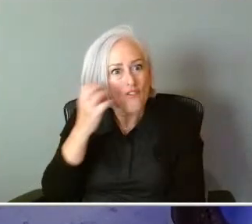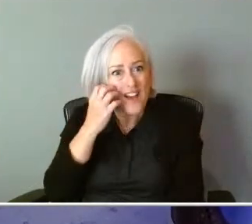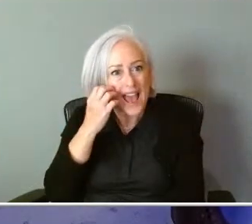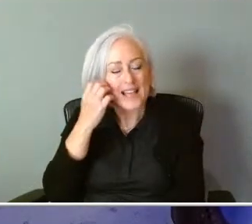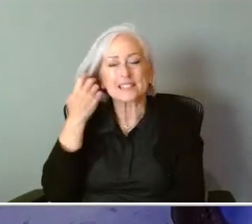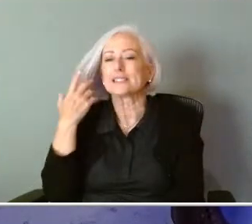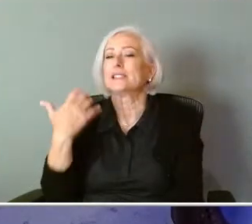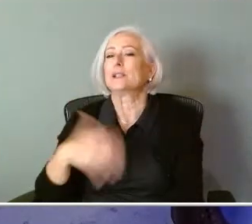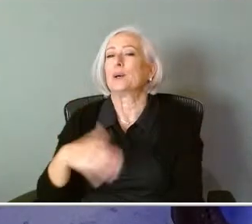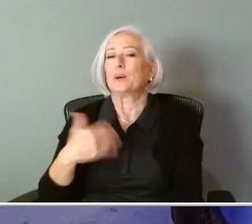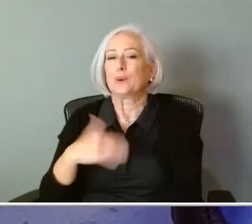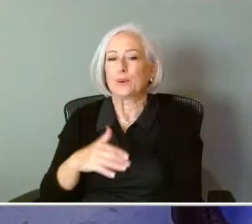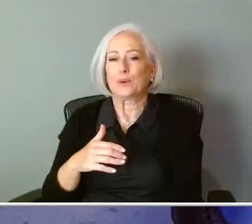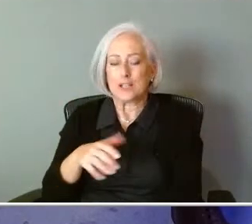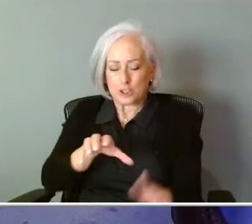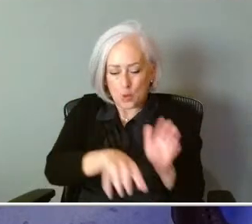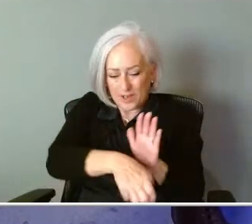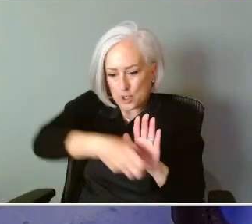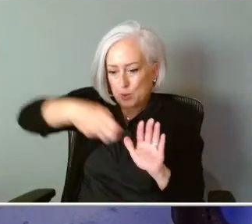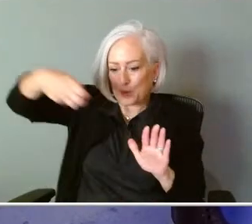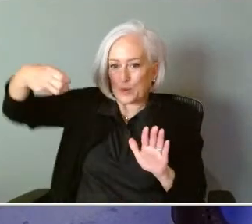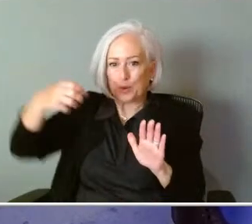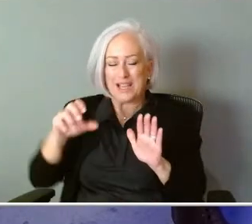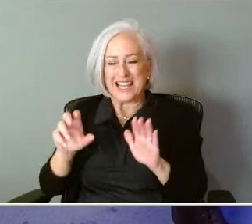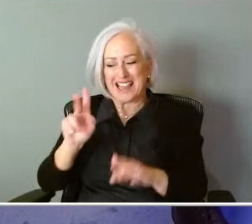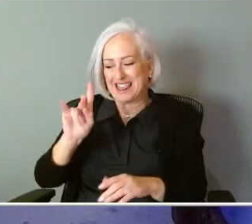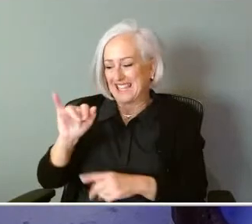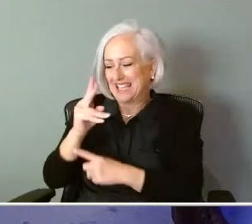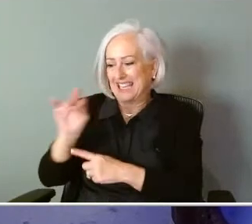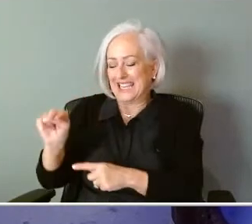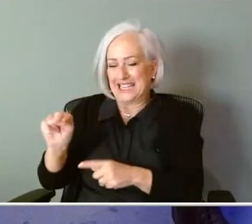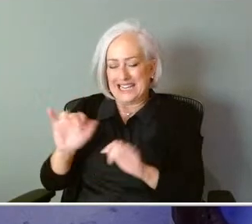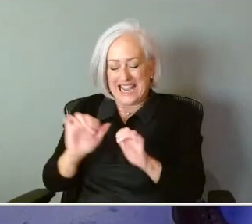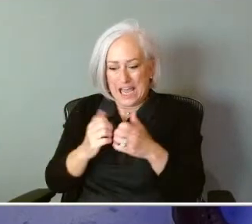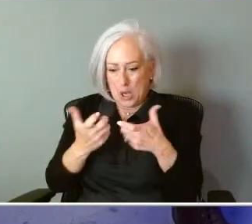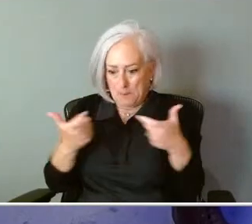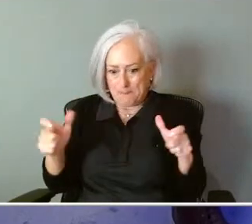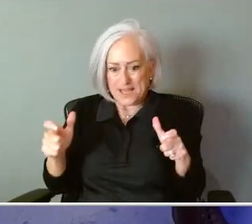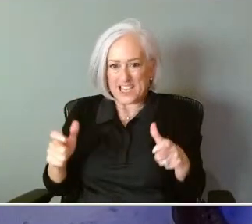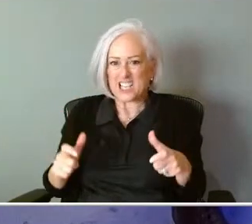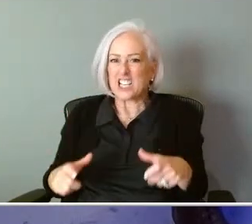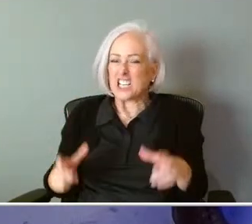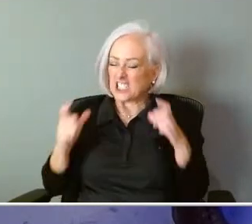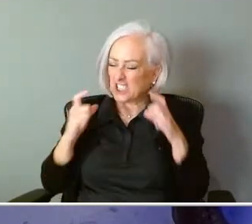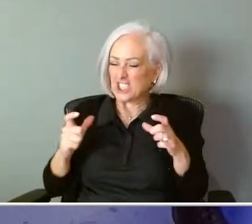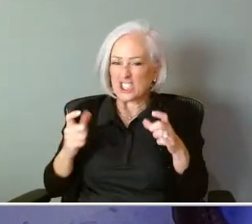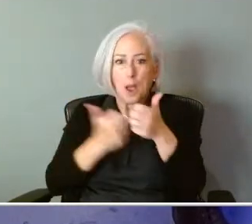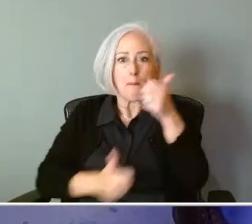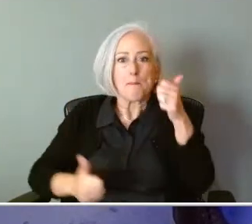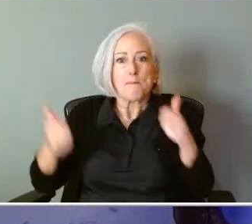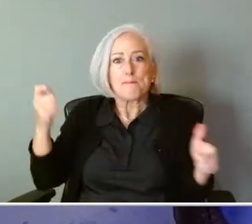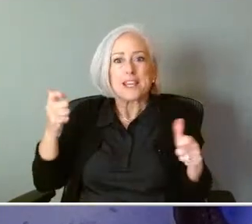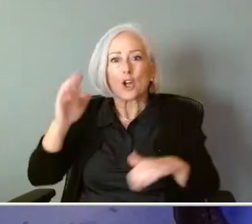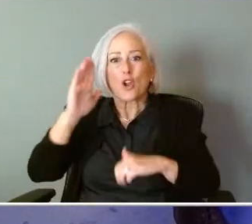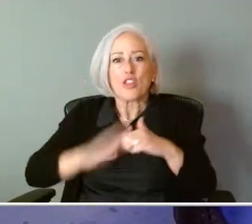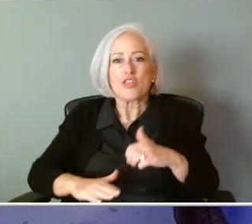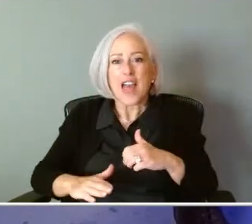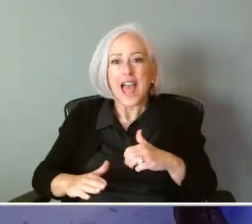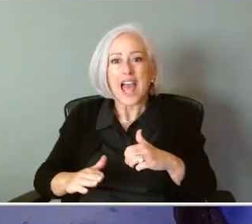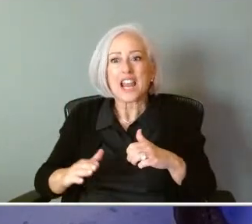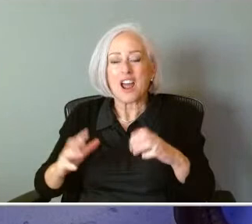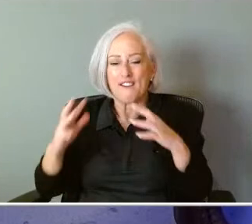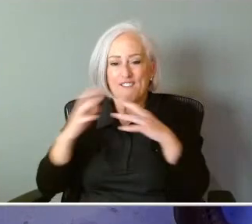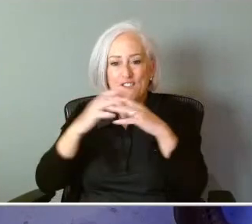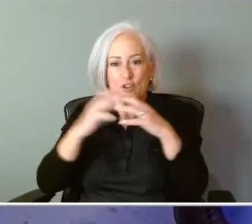when you pulled that out? It was huge. Yeah. I mean, it was bigger than a football. Yeah, so about and you were elbow deep down in there. Yeah, maybe almost